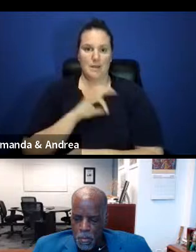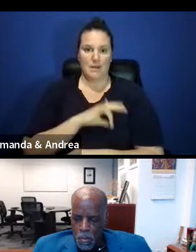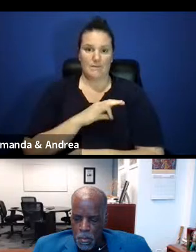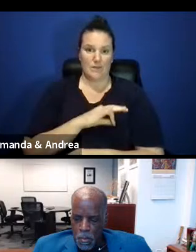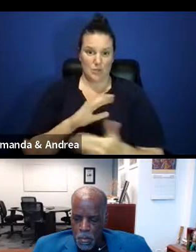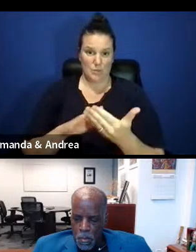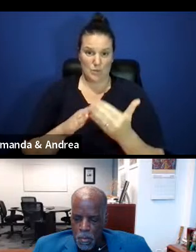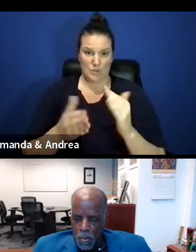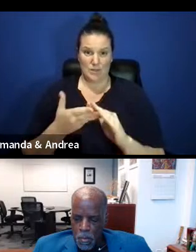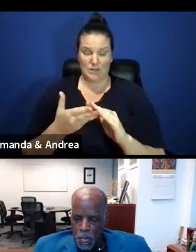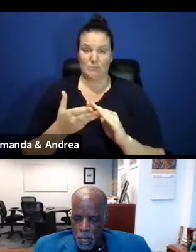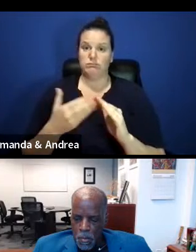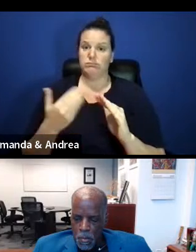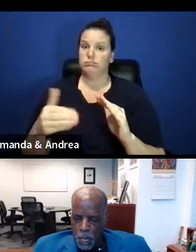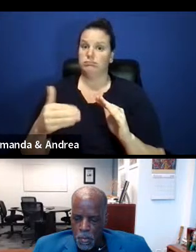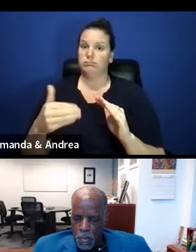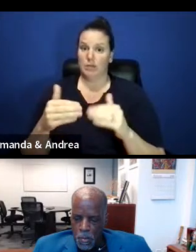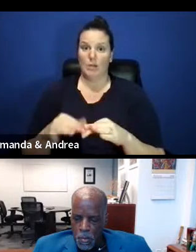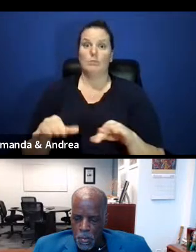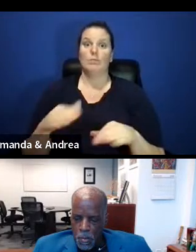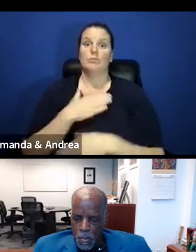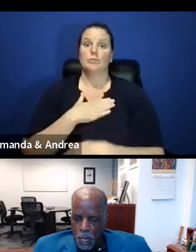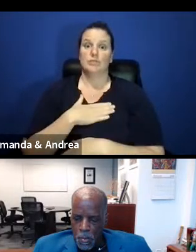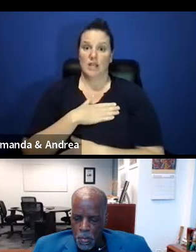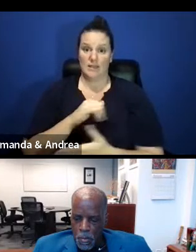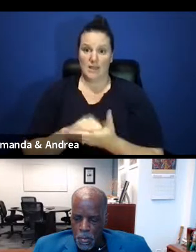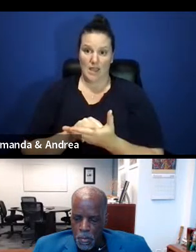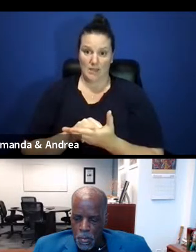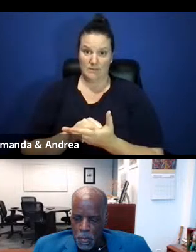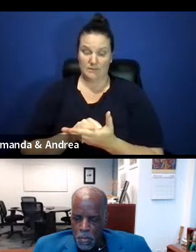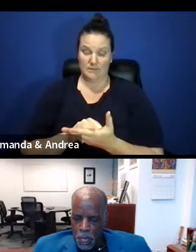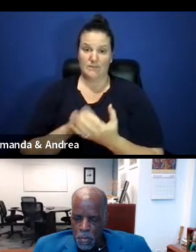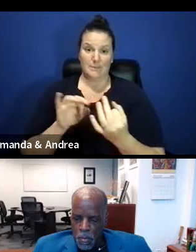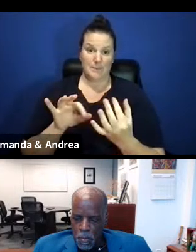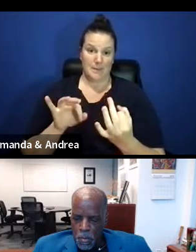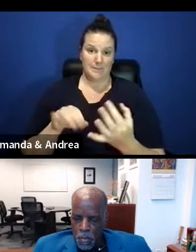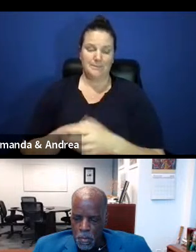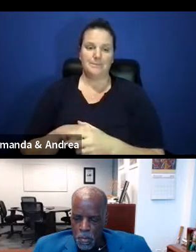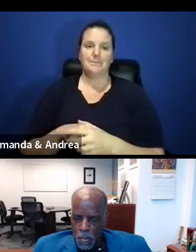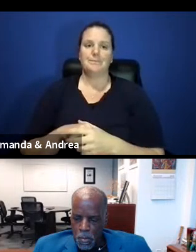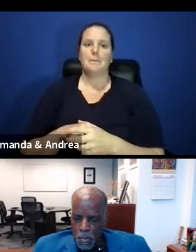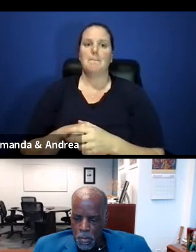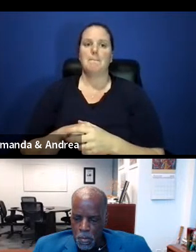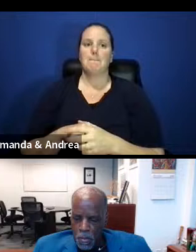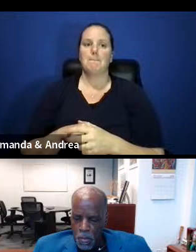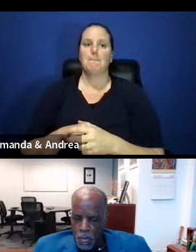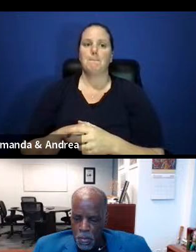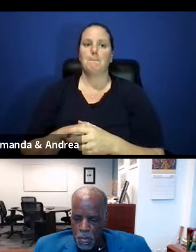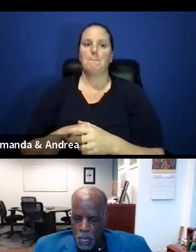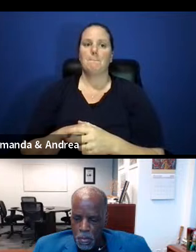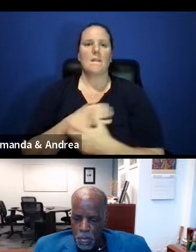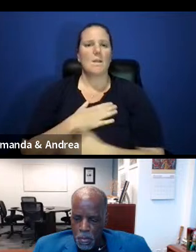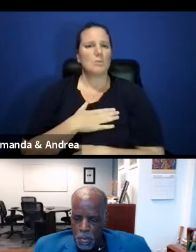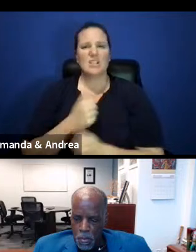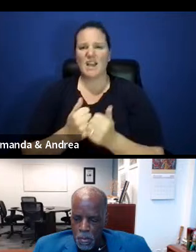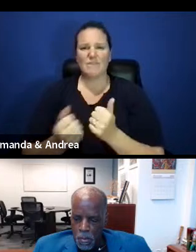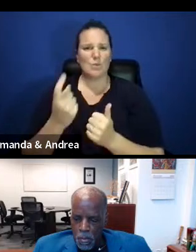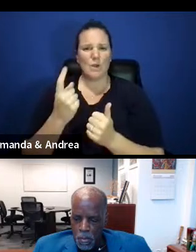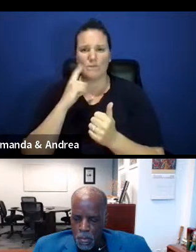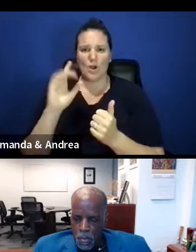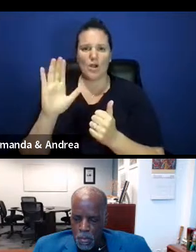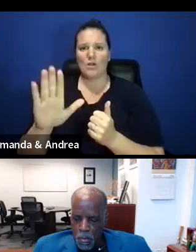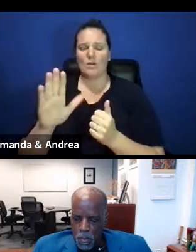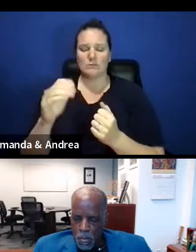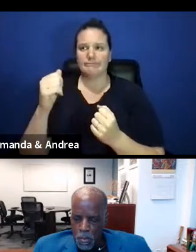community. So I really appreciate that insight. Um, and so I appreciate everyone for all of